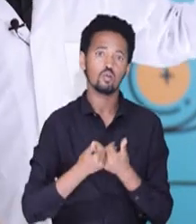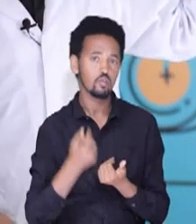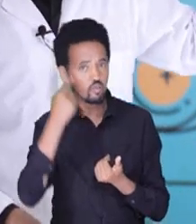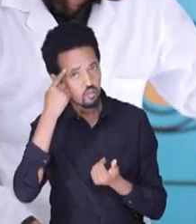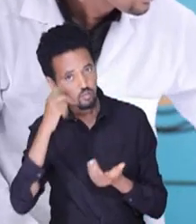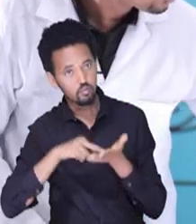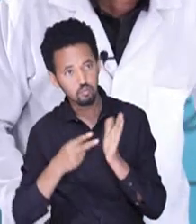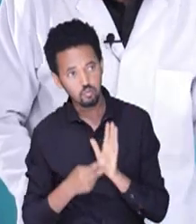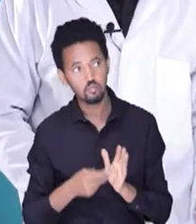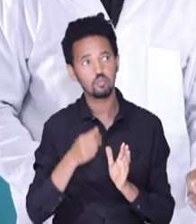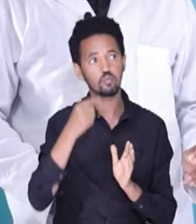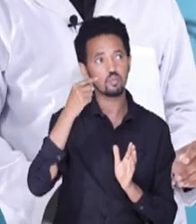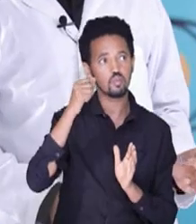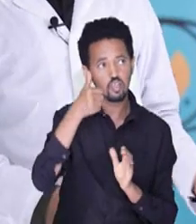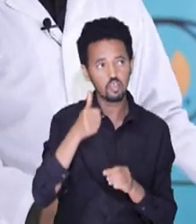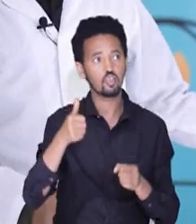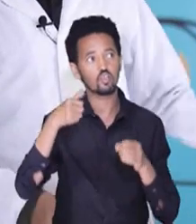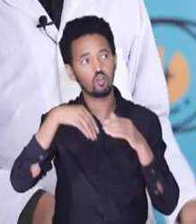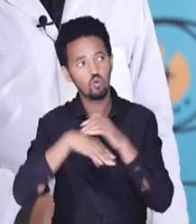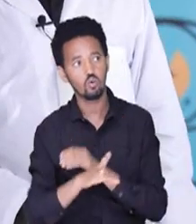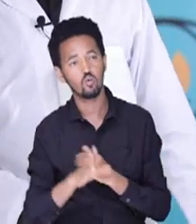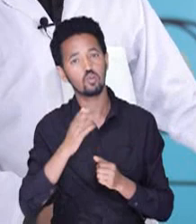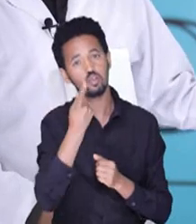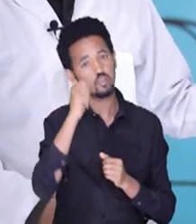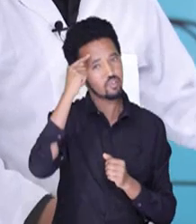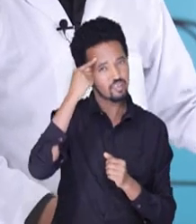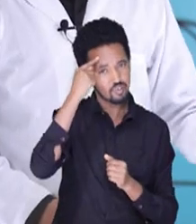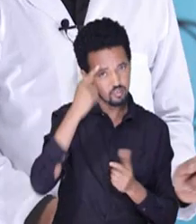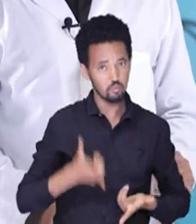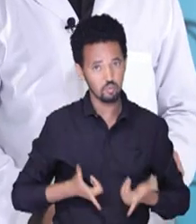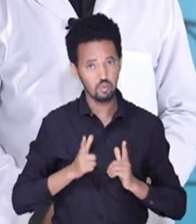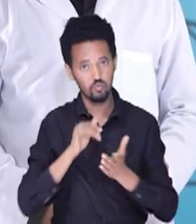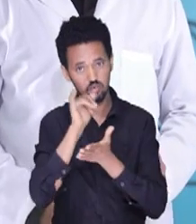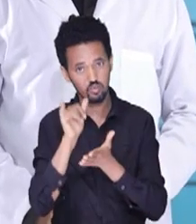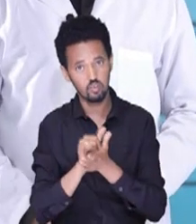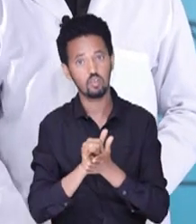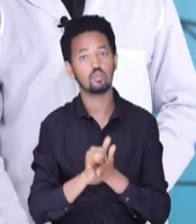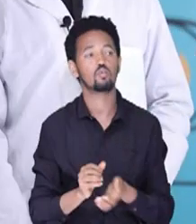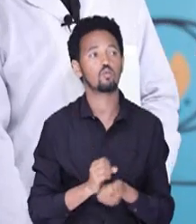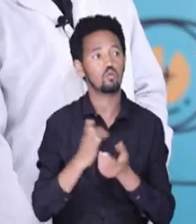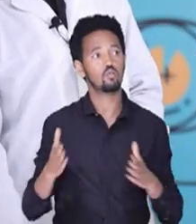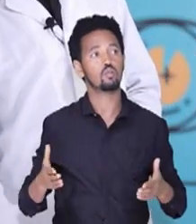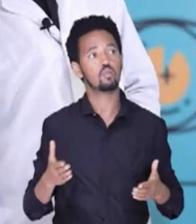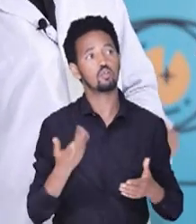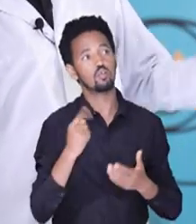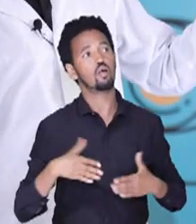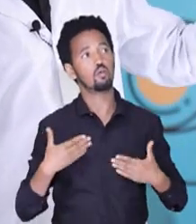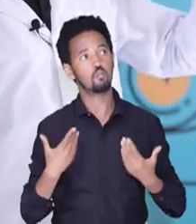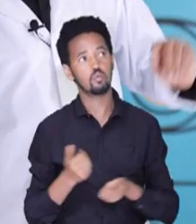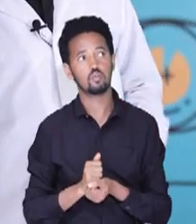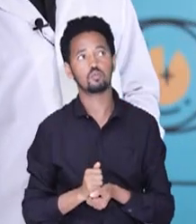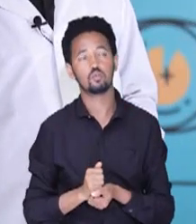means tending to see the worst aspect of the thing or believe that the worst will happen.